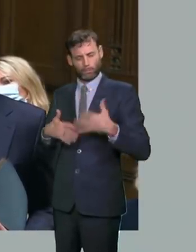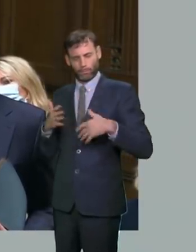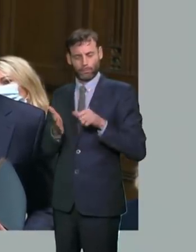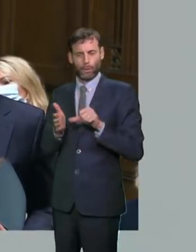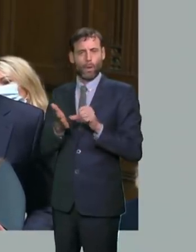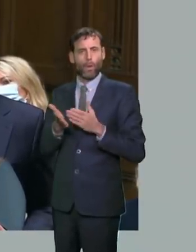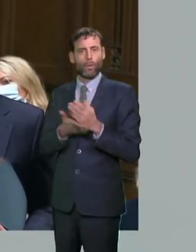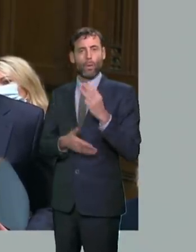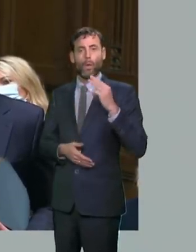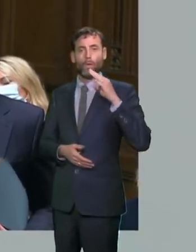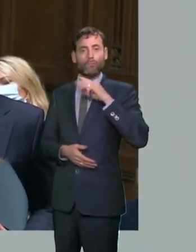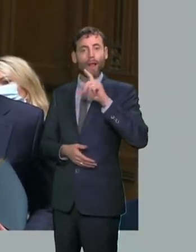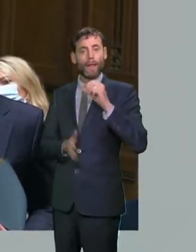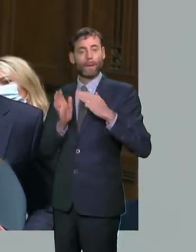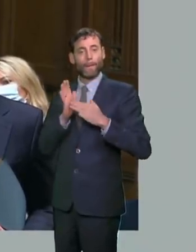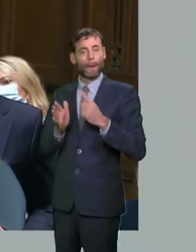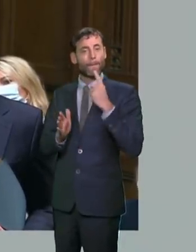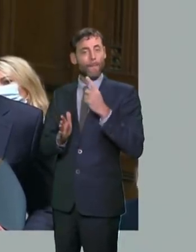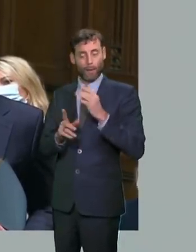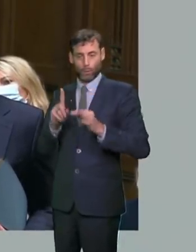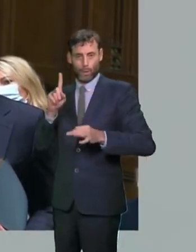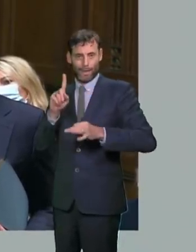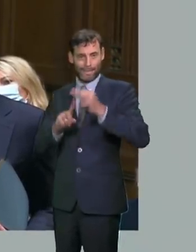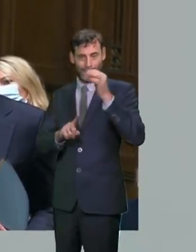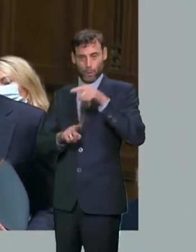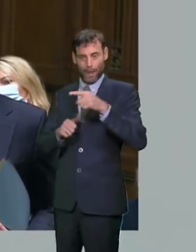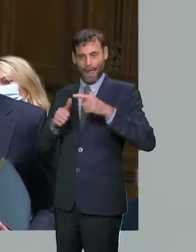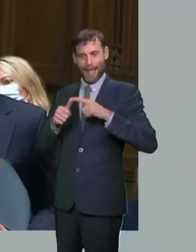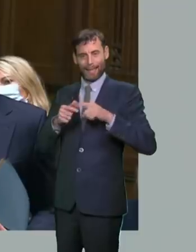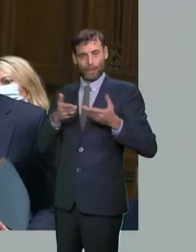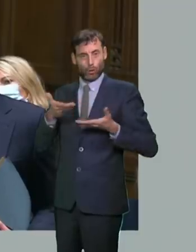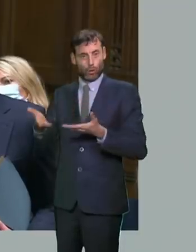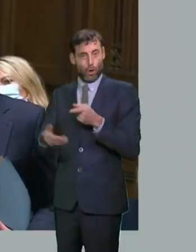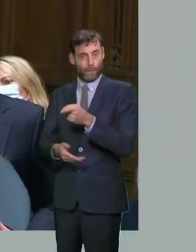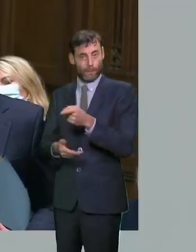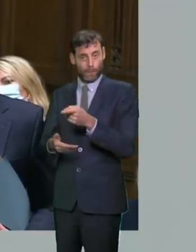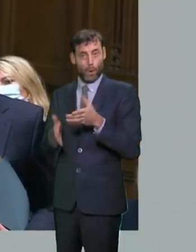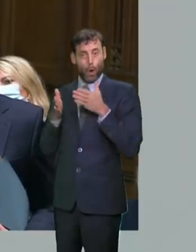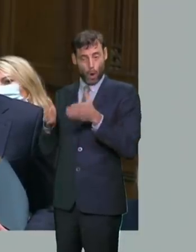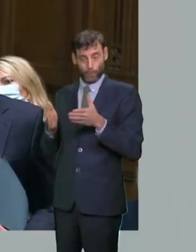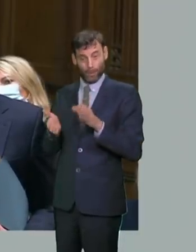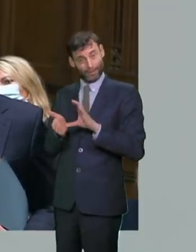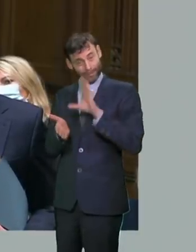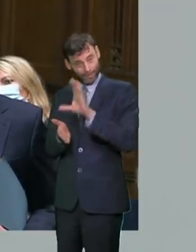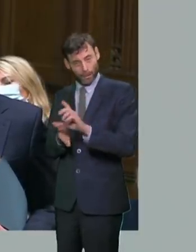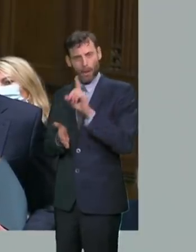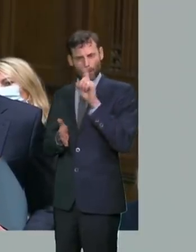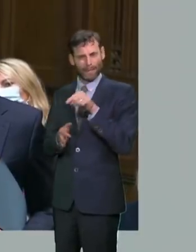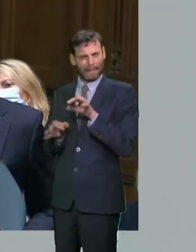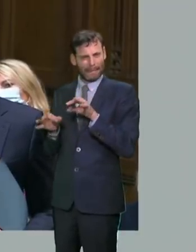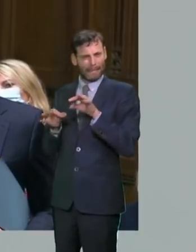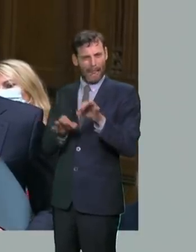million that we've secured for a modernisation of our A&D services. This has suffered terrible delays over the last